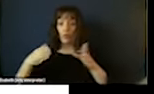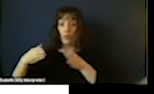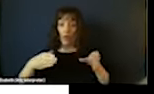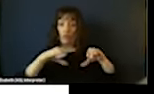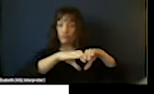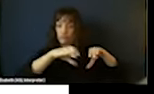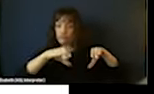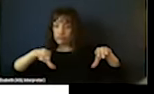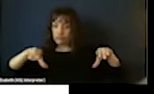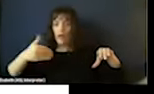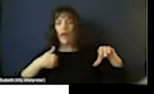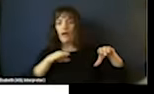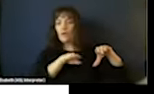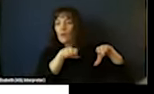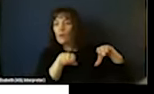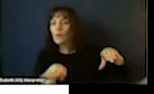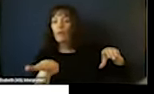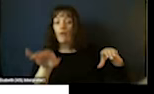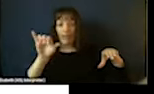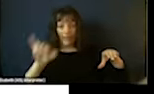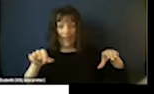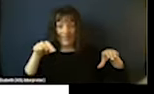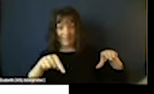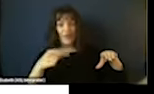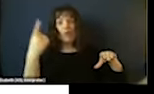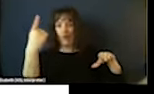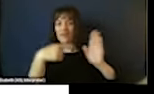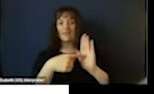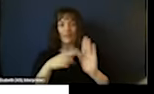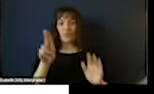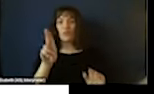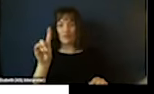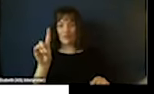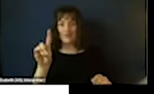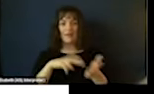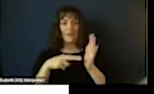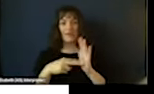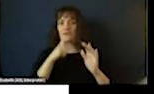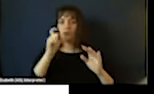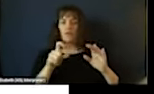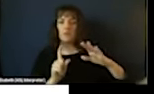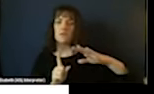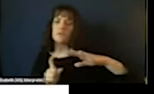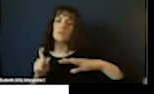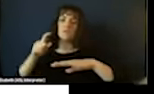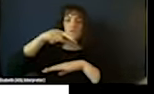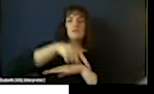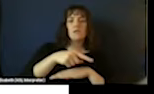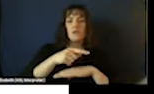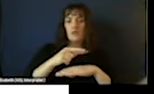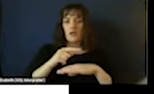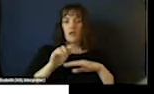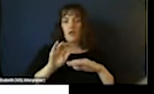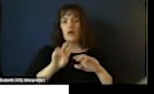street and vice versa. It doesn't require stepping up or down off a curb. And this is critical for